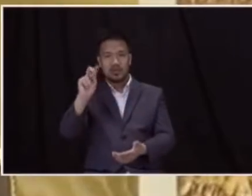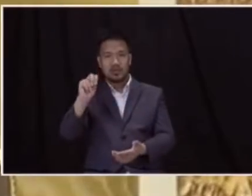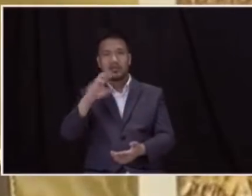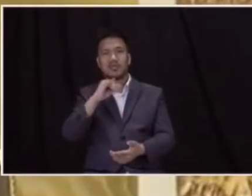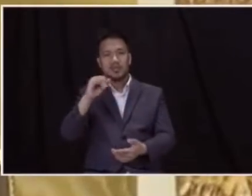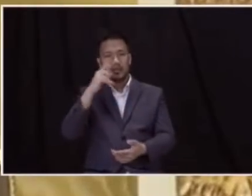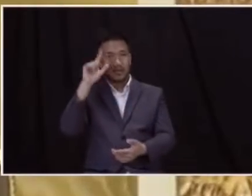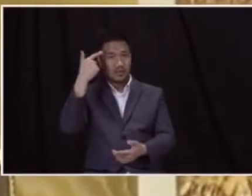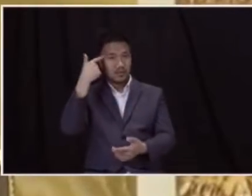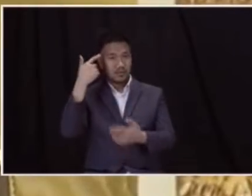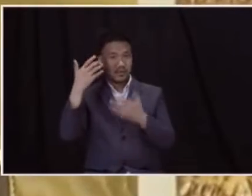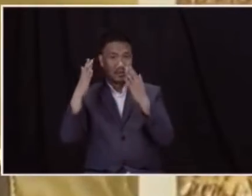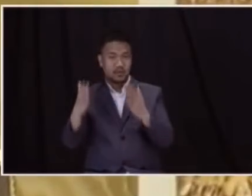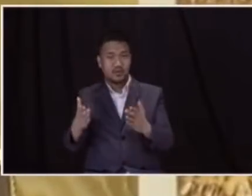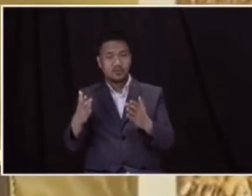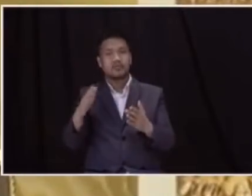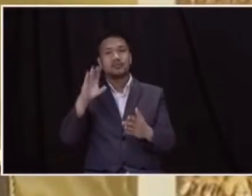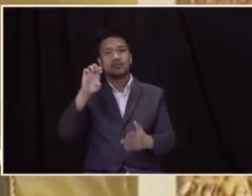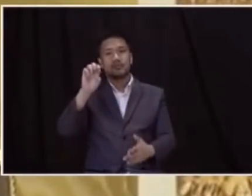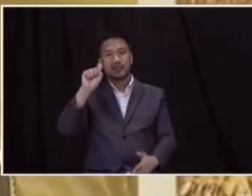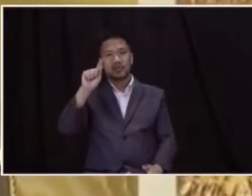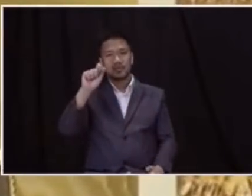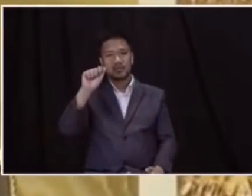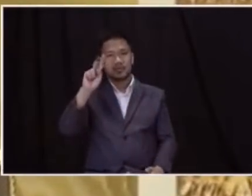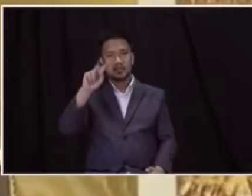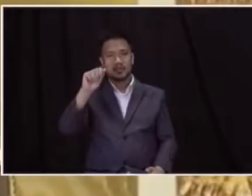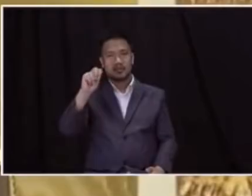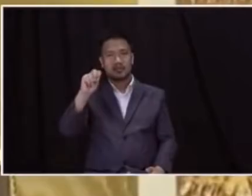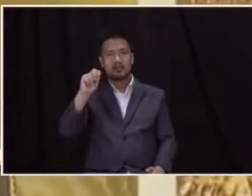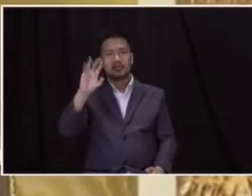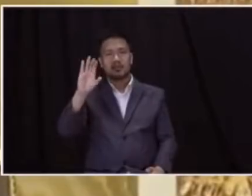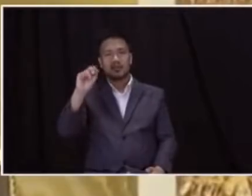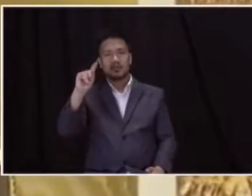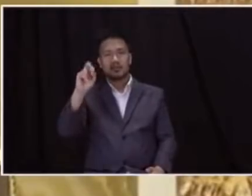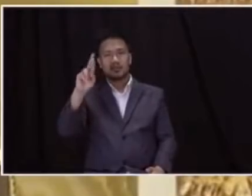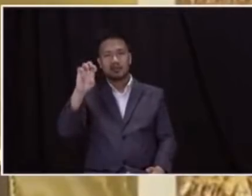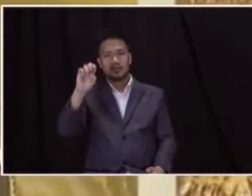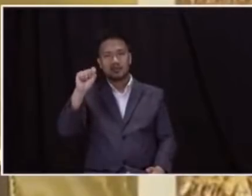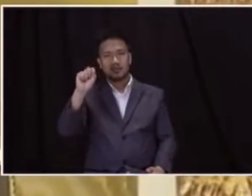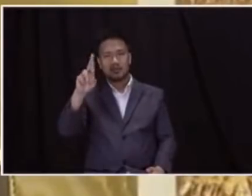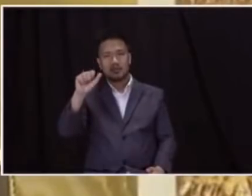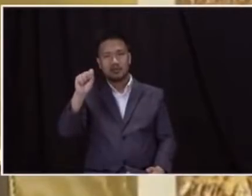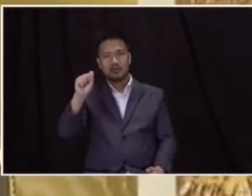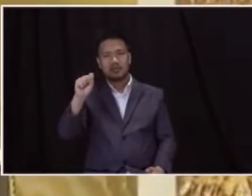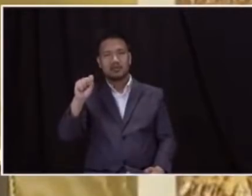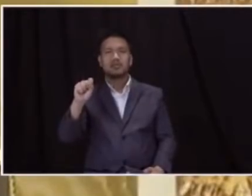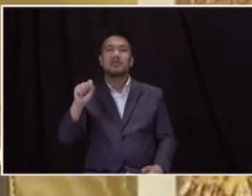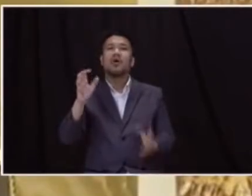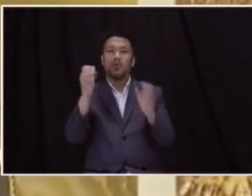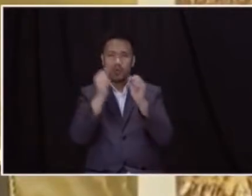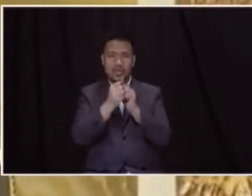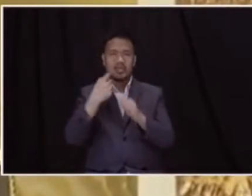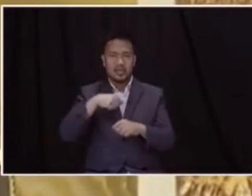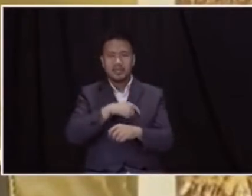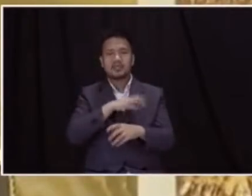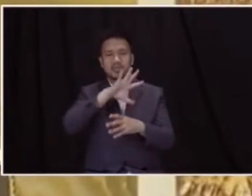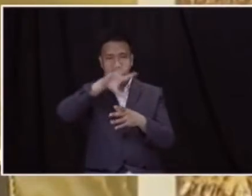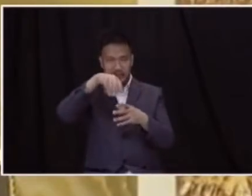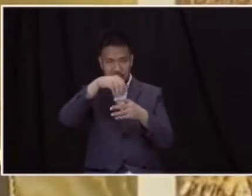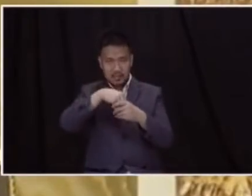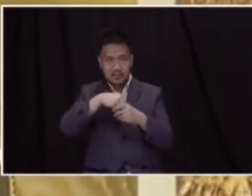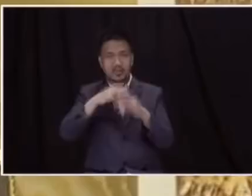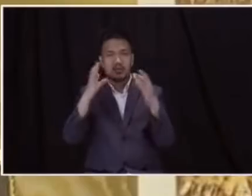Capiz, Honorable Esteban Evan Contreras, are with us in this celebration